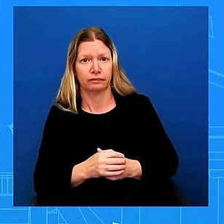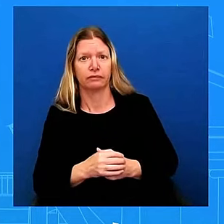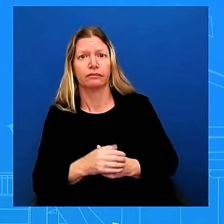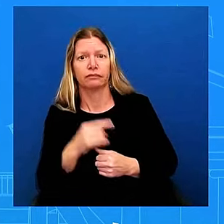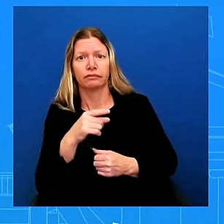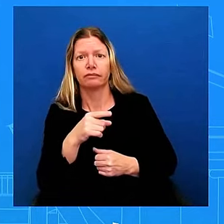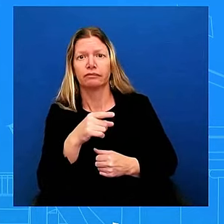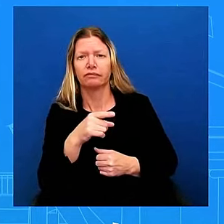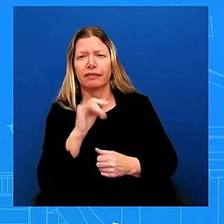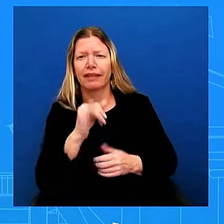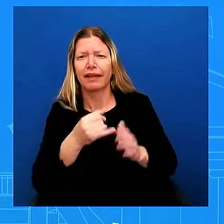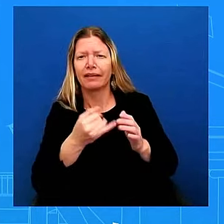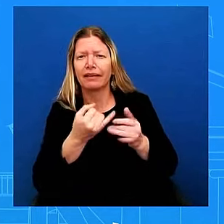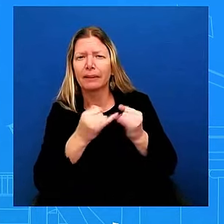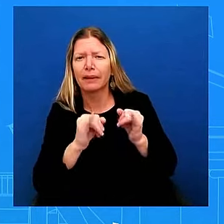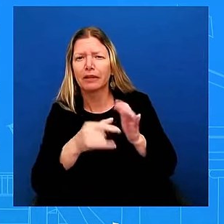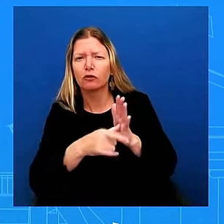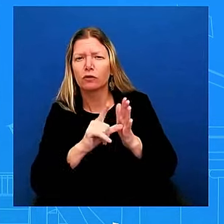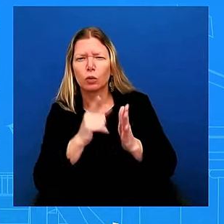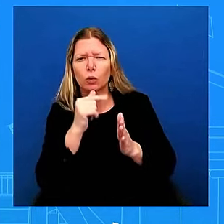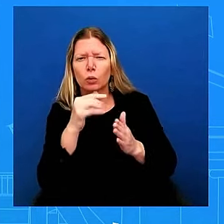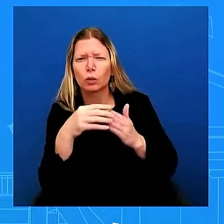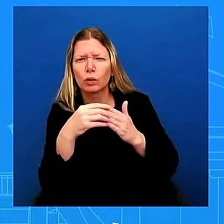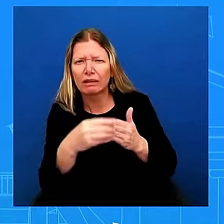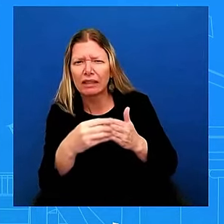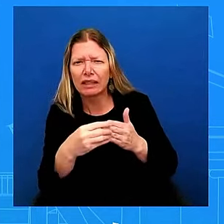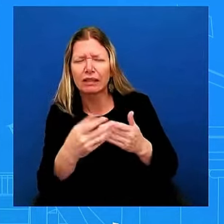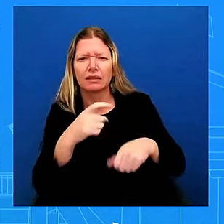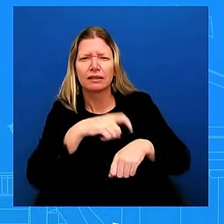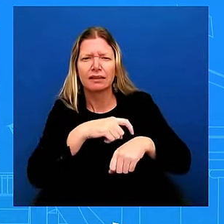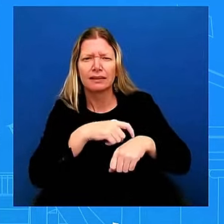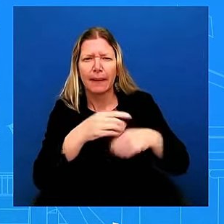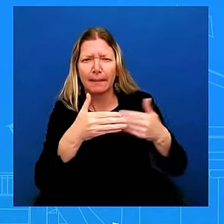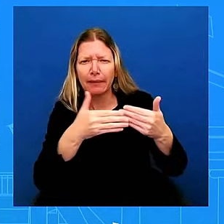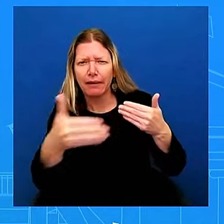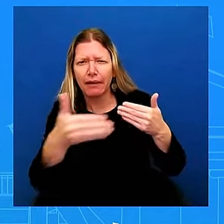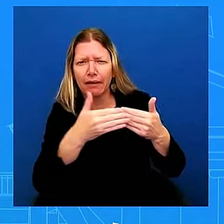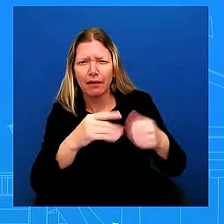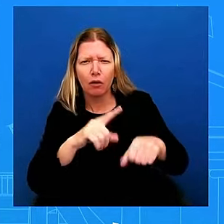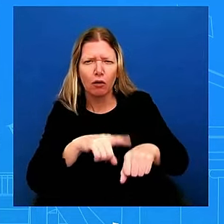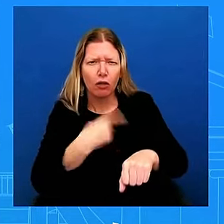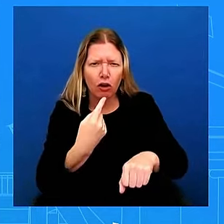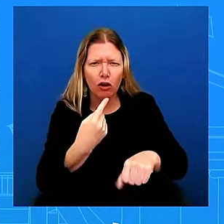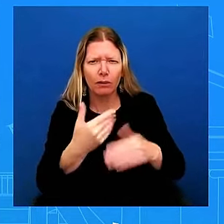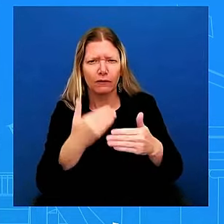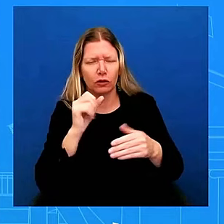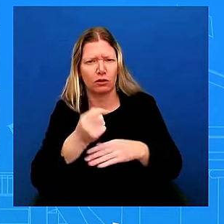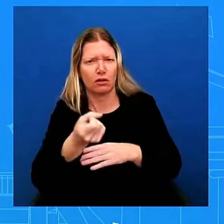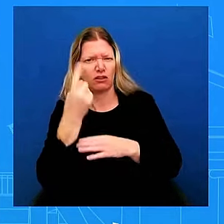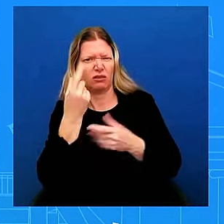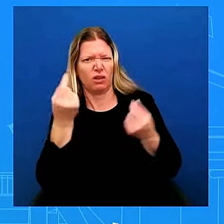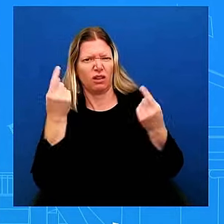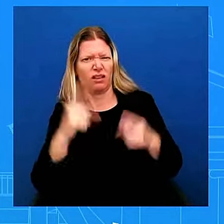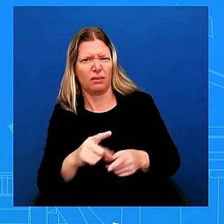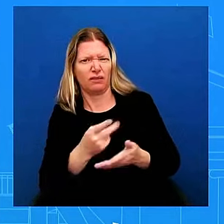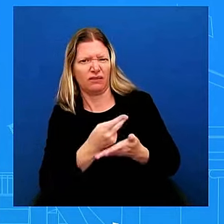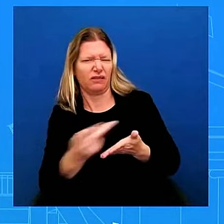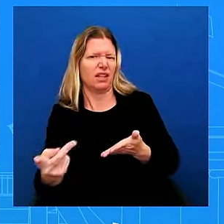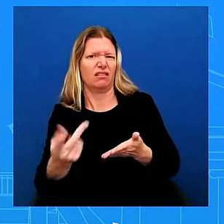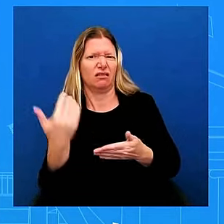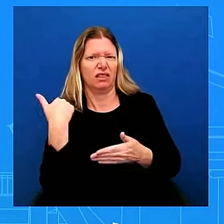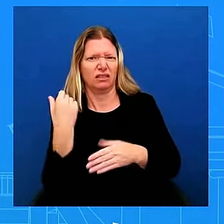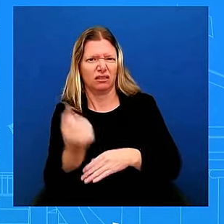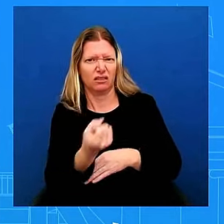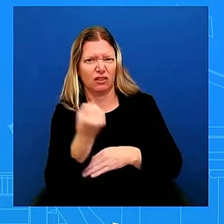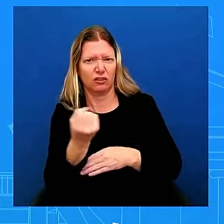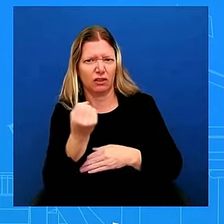for how long it will take to understand the failings that happened on Saturday? And will those findings be made public, or at least a summary of